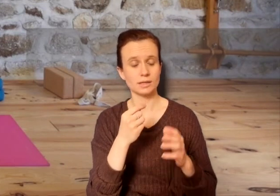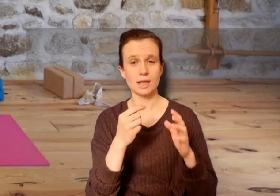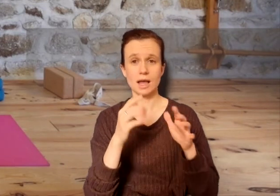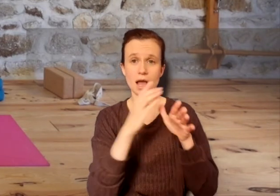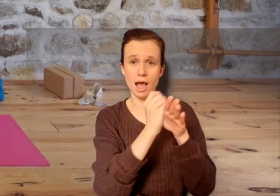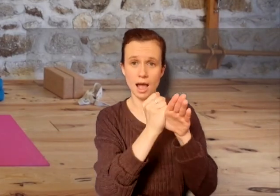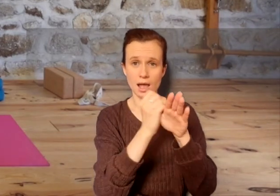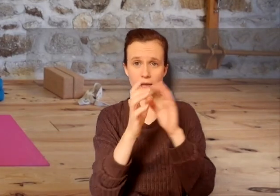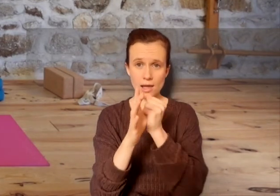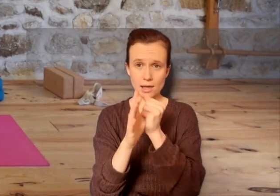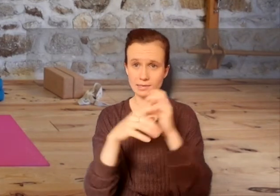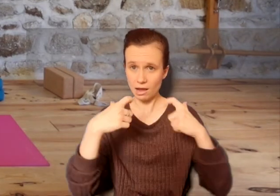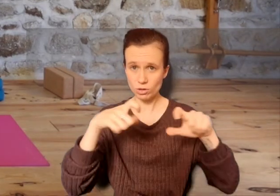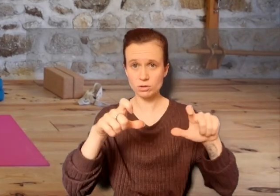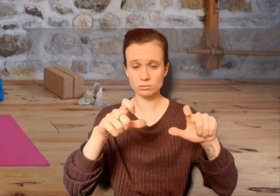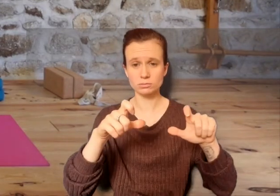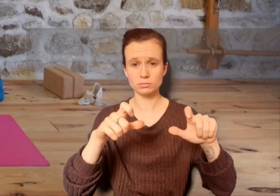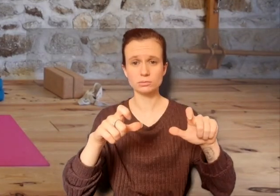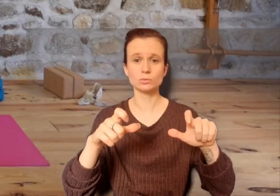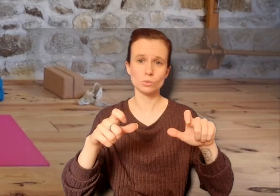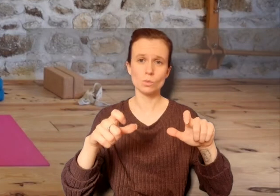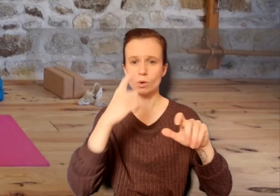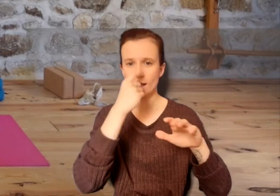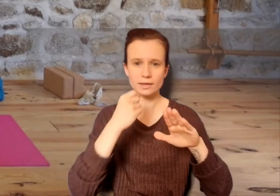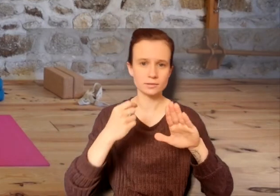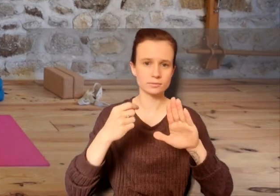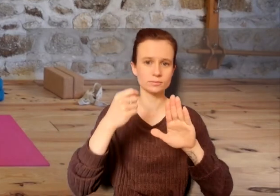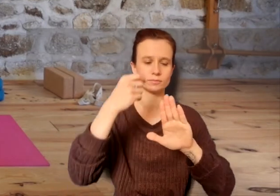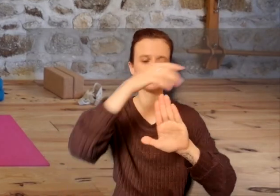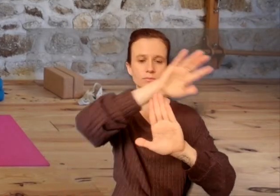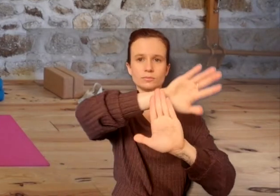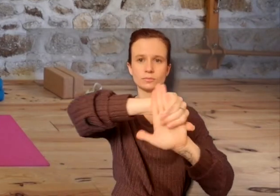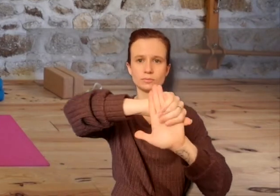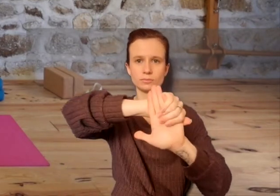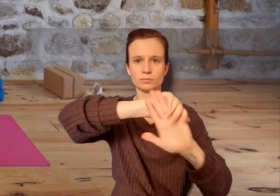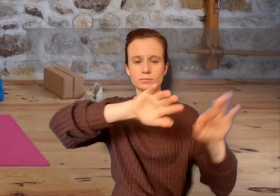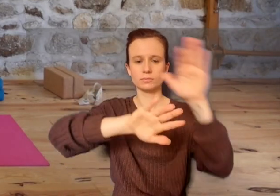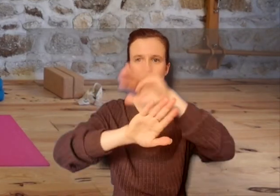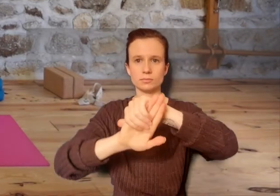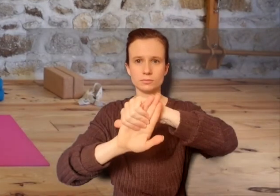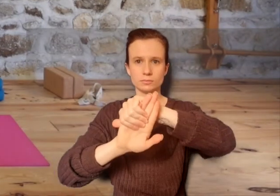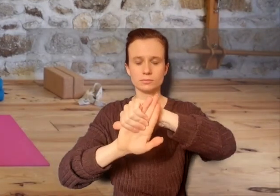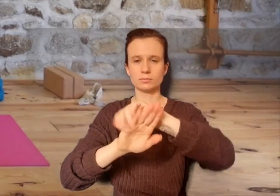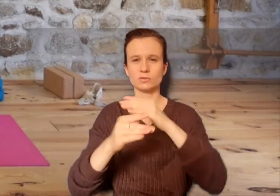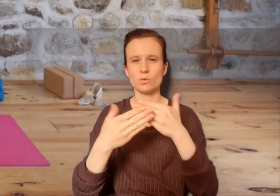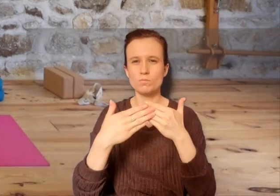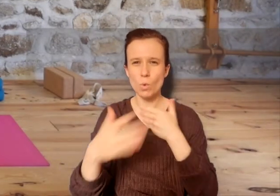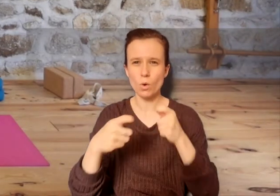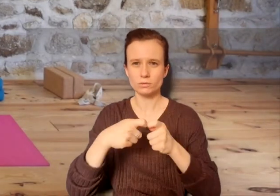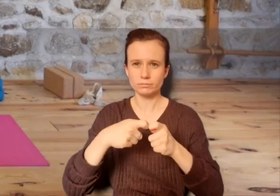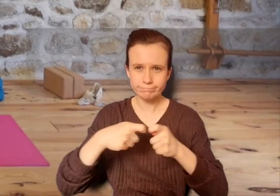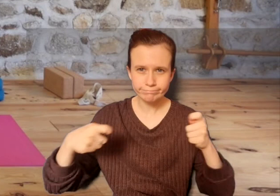can either keep the hands on the toes as such, or reach up and grab the outside of the